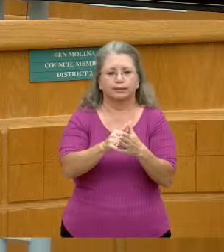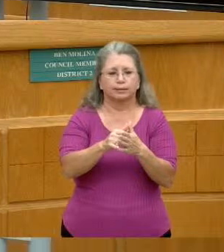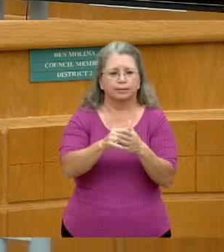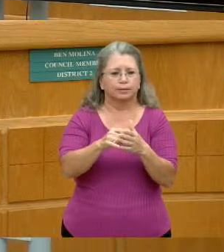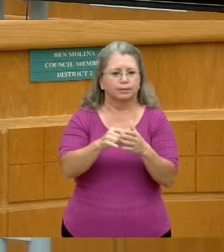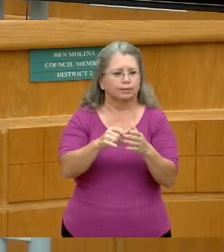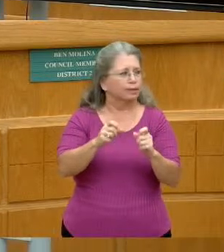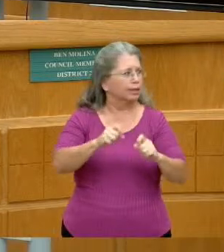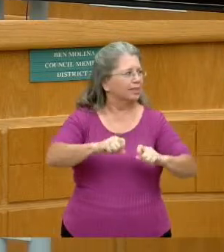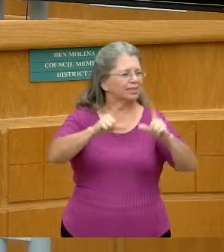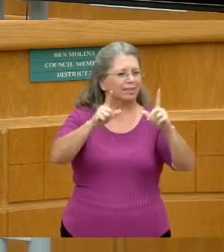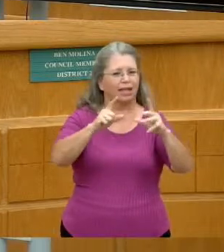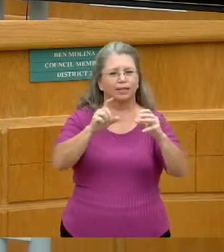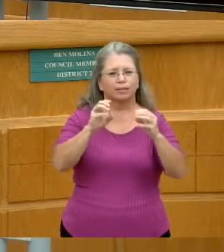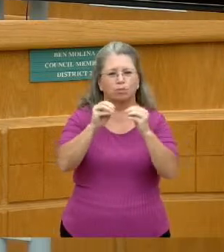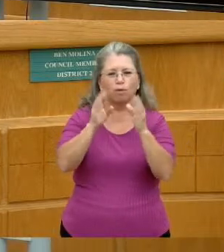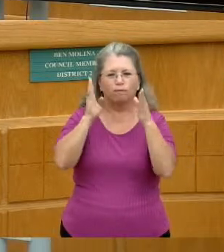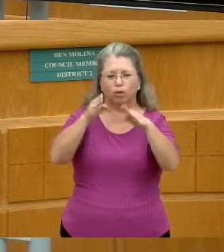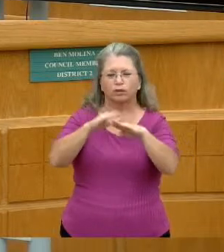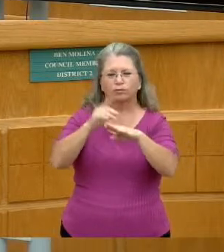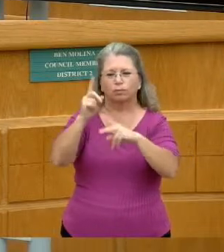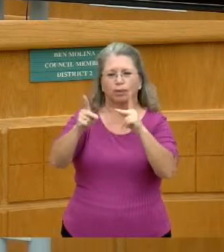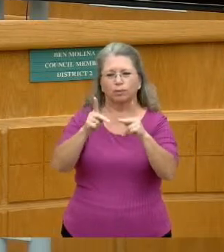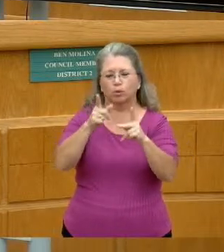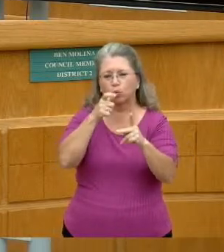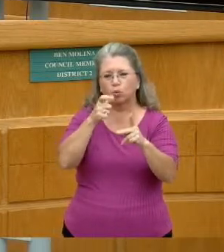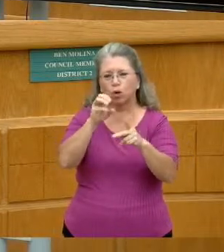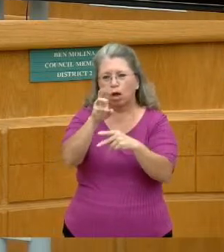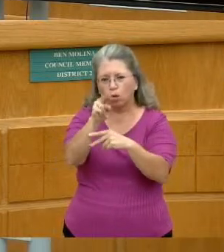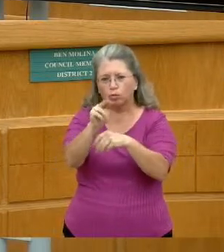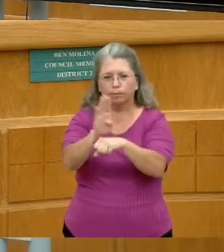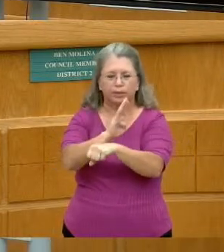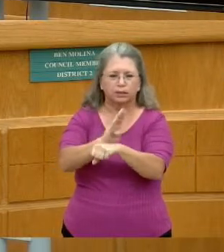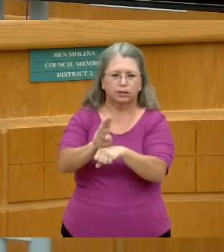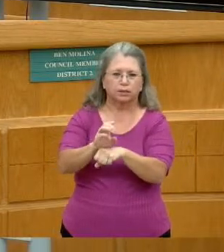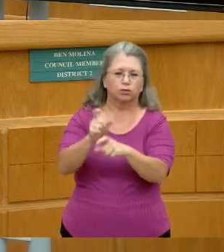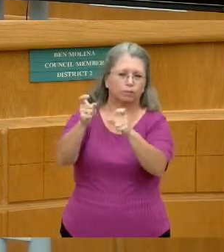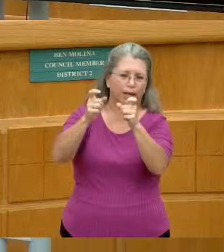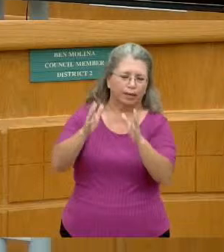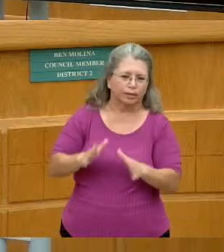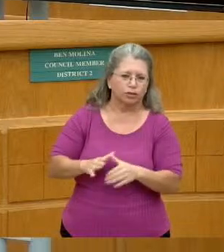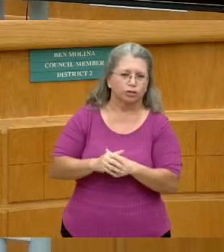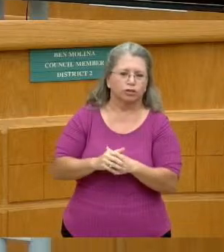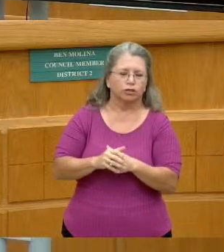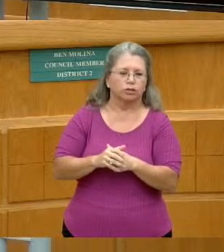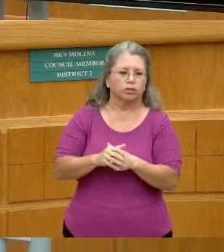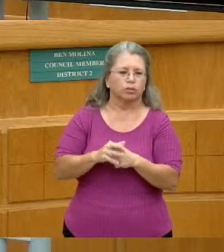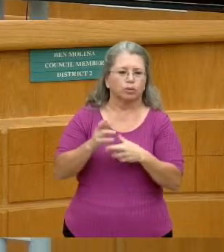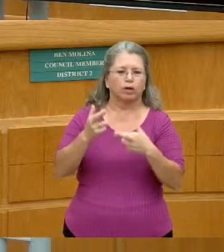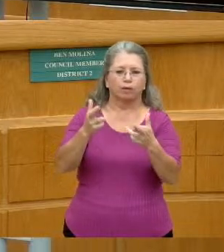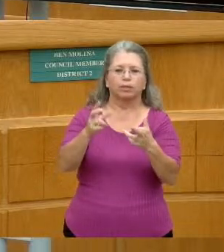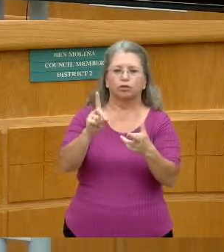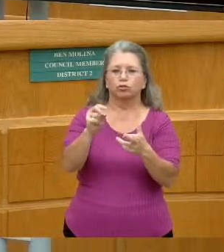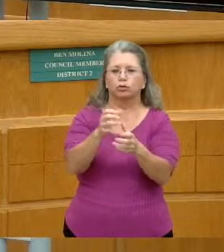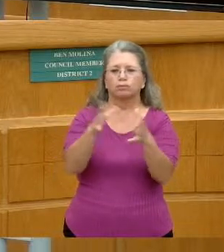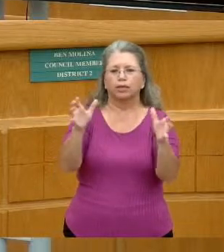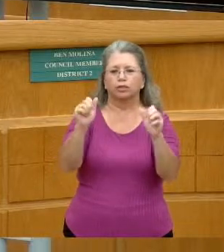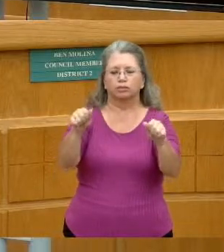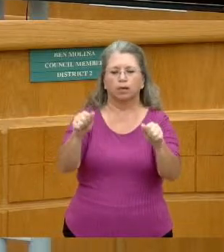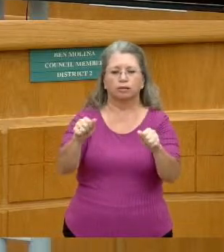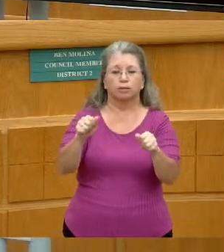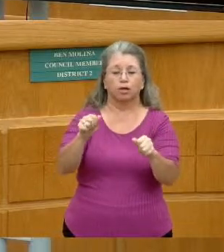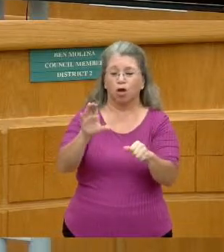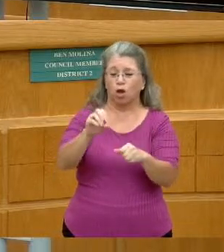and managers and people like that. We recommend you do as much as possible to stop the transmission of COVID-19. COVID-19 is bad